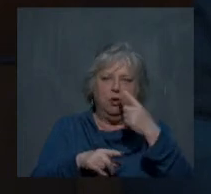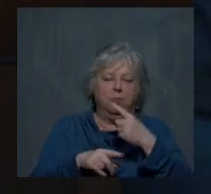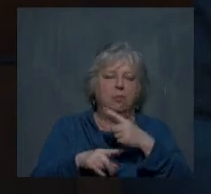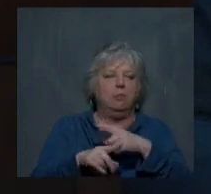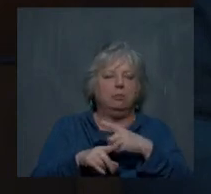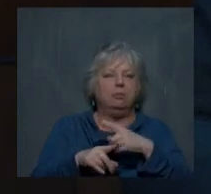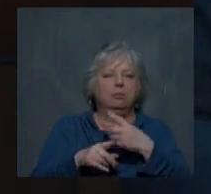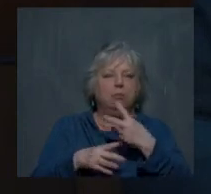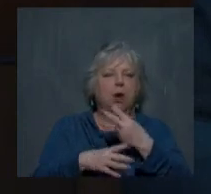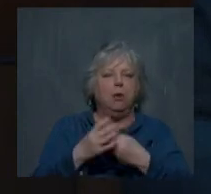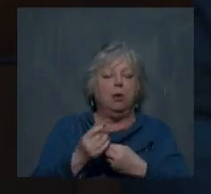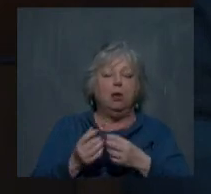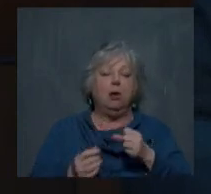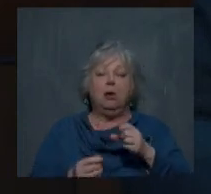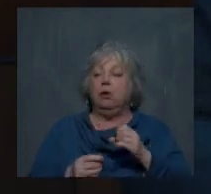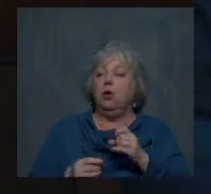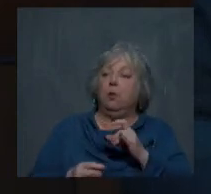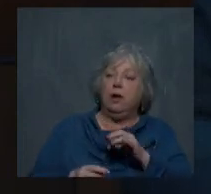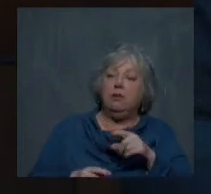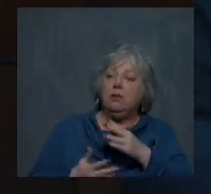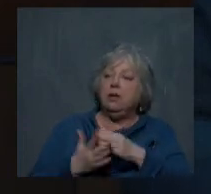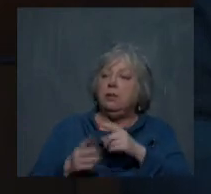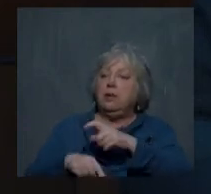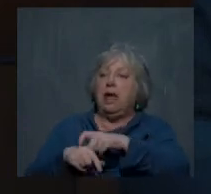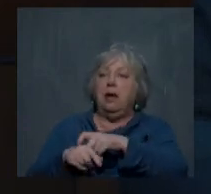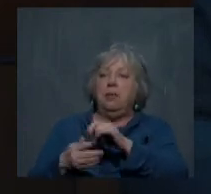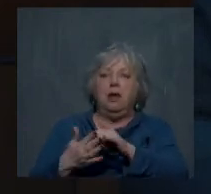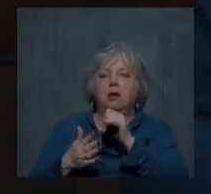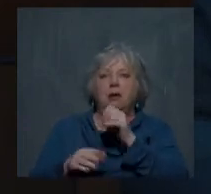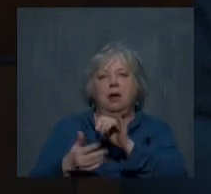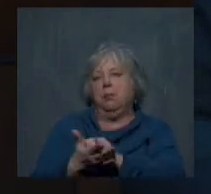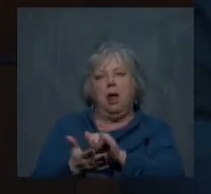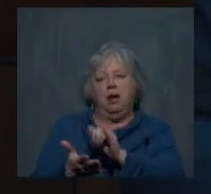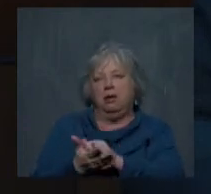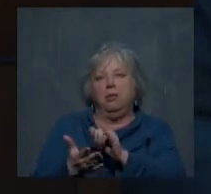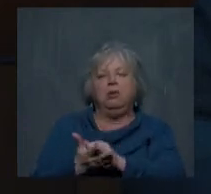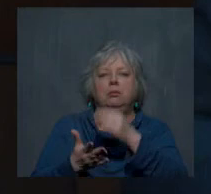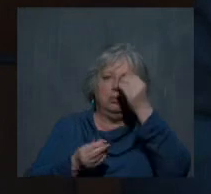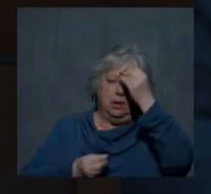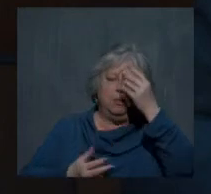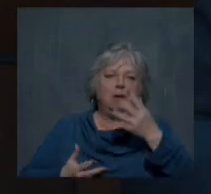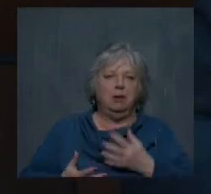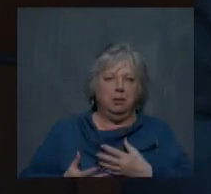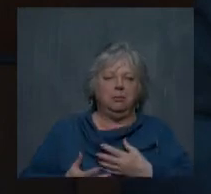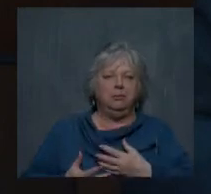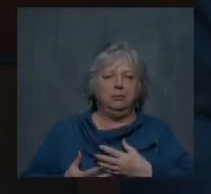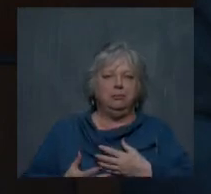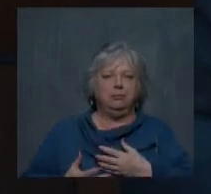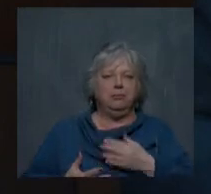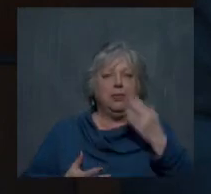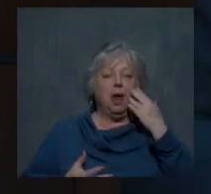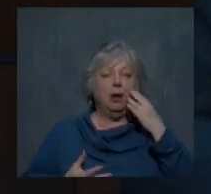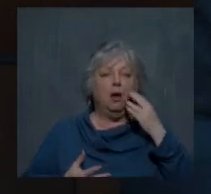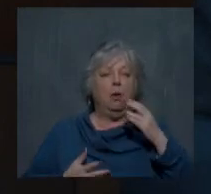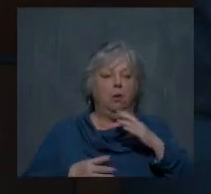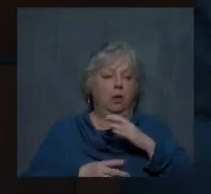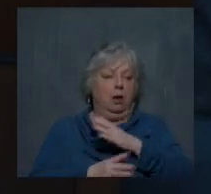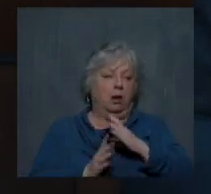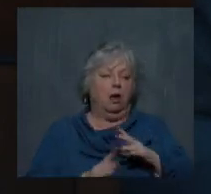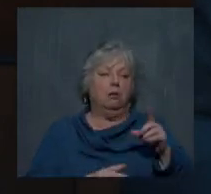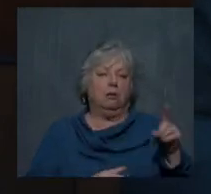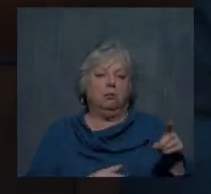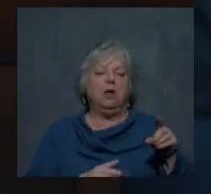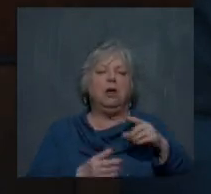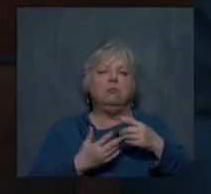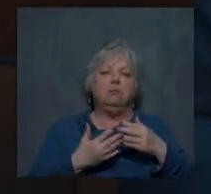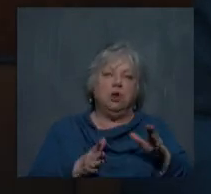some times that are just totally out of the question, let me know. I know that the congressman generally is